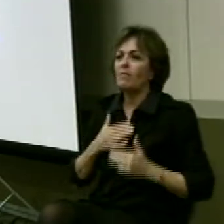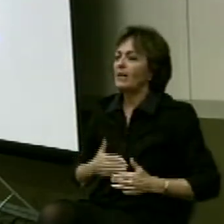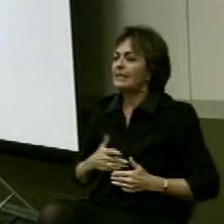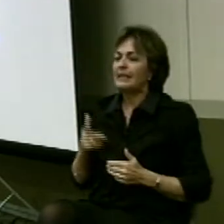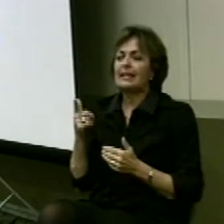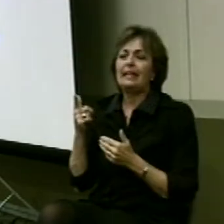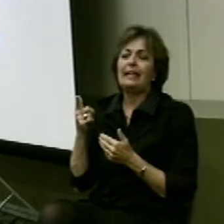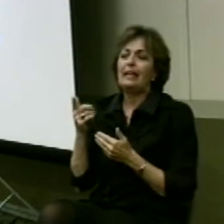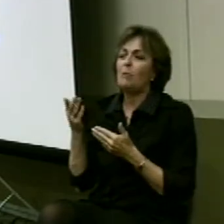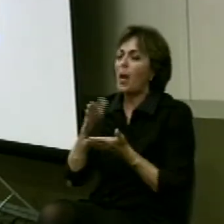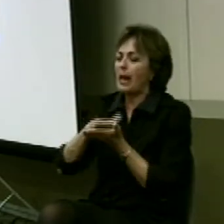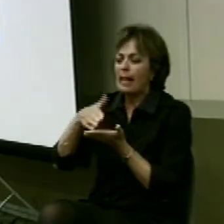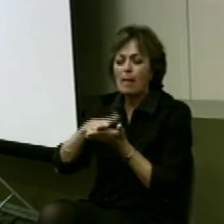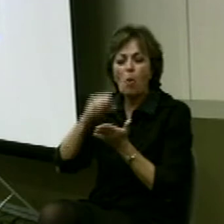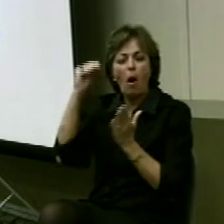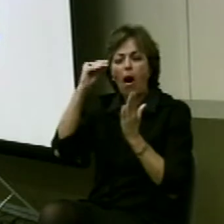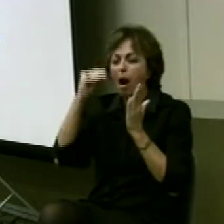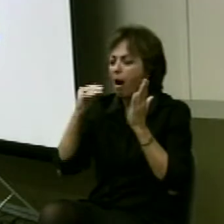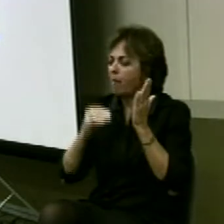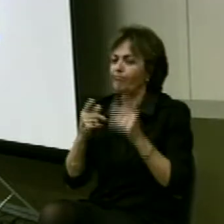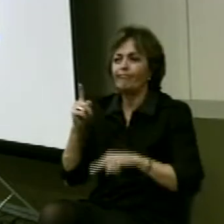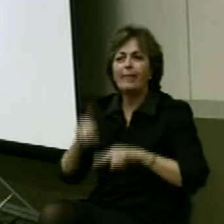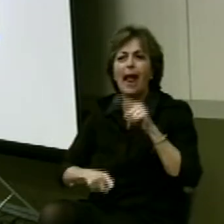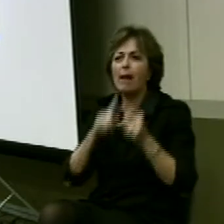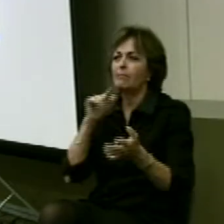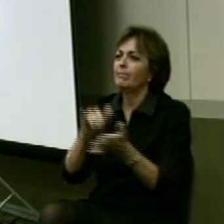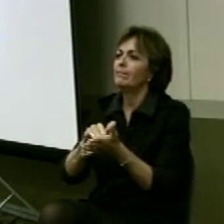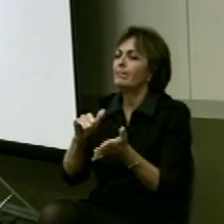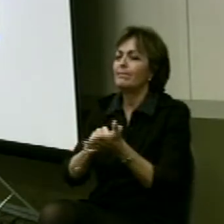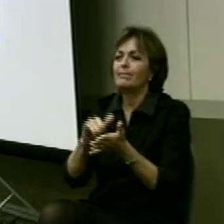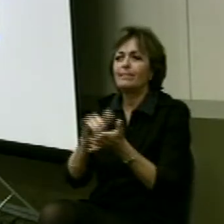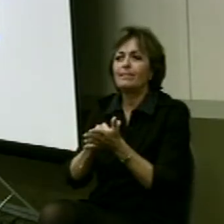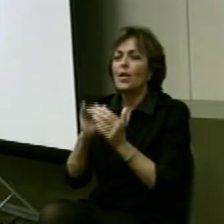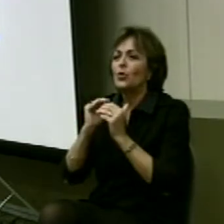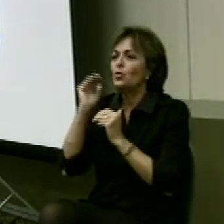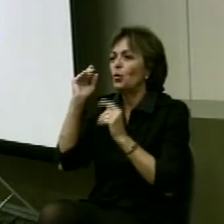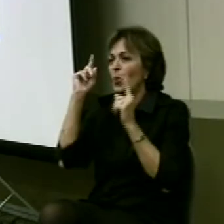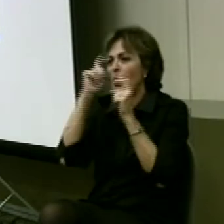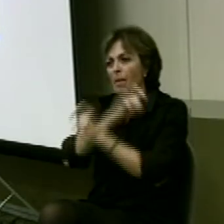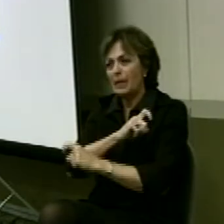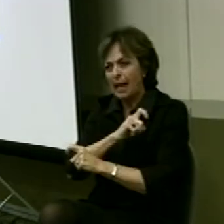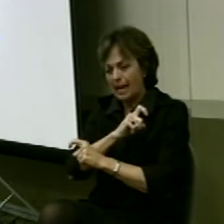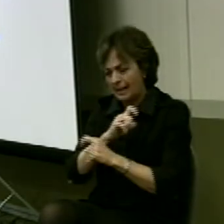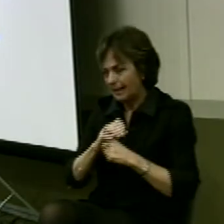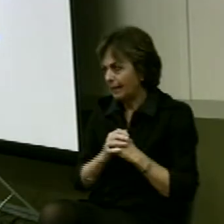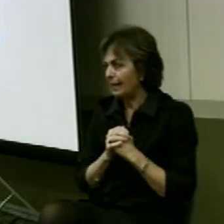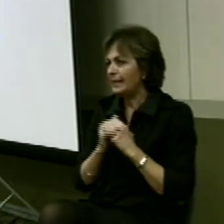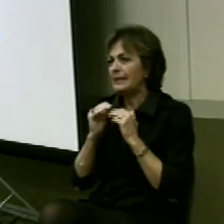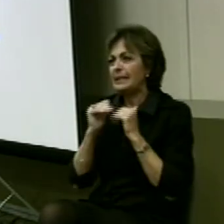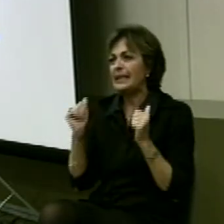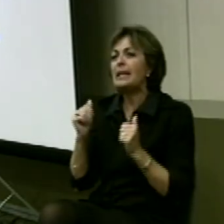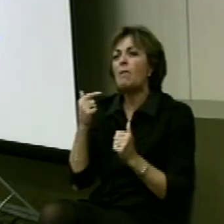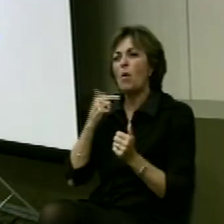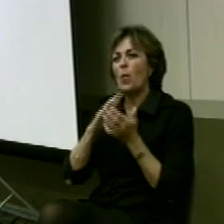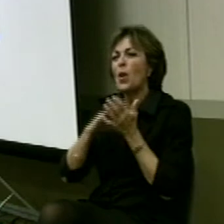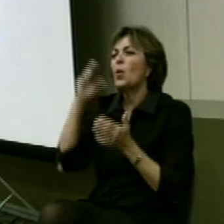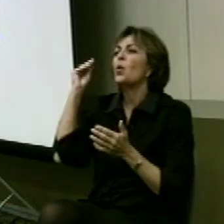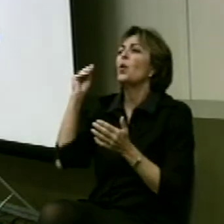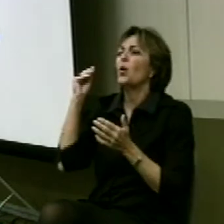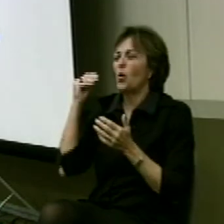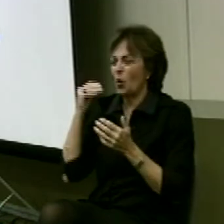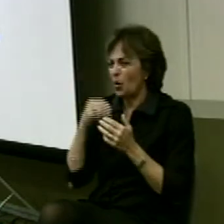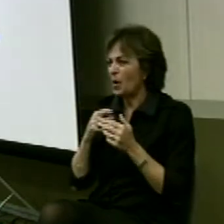all. Couldn't physically even carry a clipboard with you or anything to track all of that. It was too complicated of a